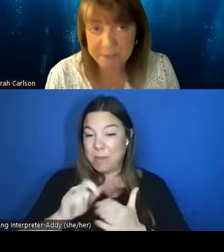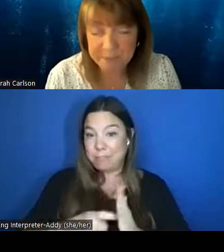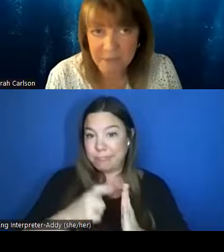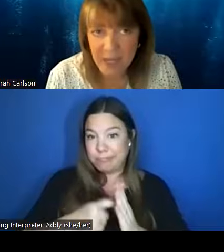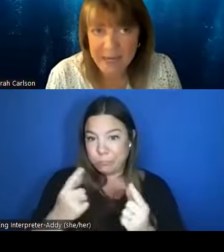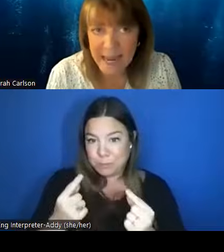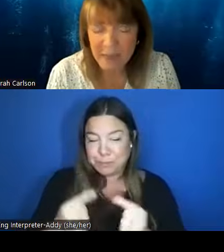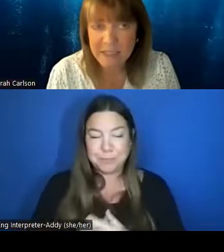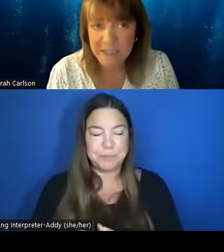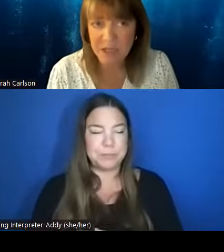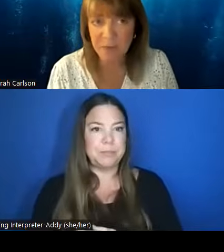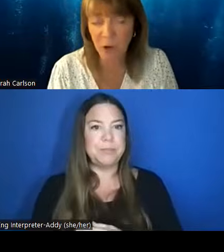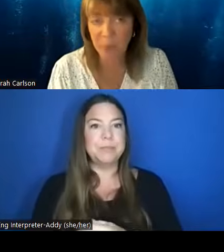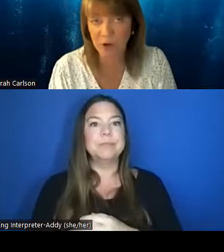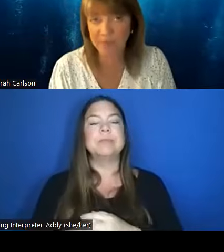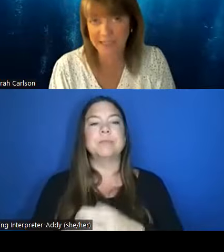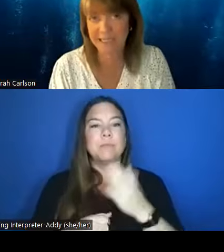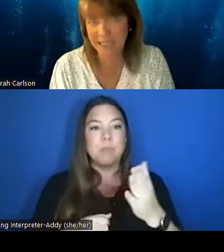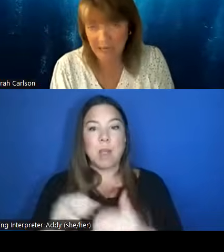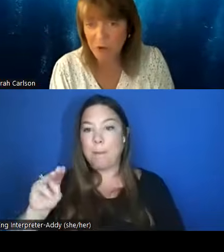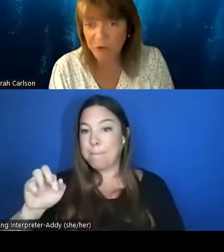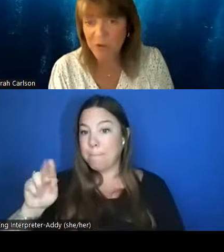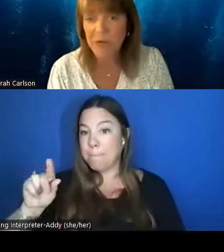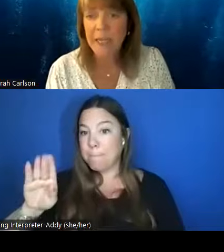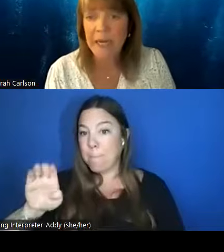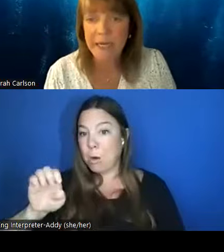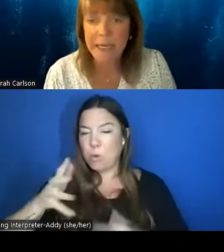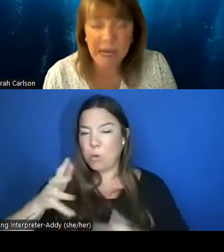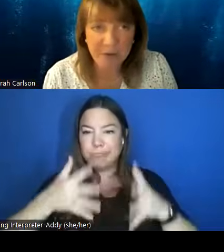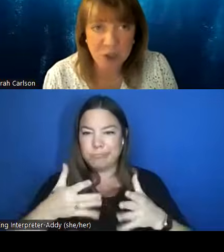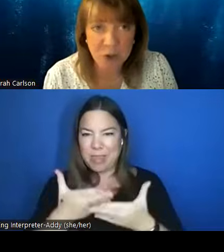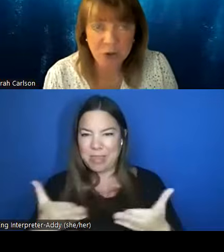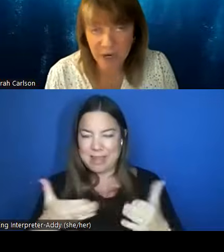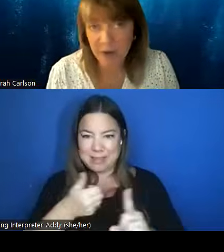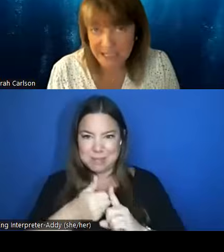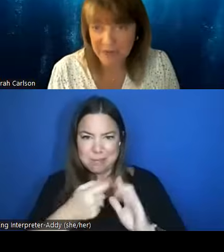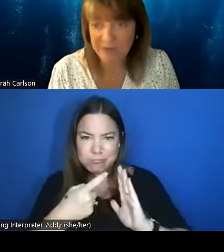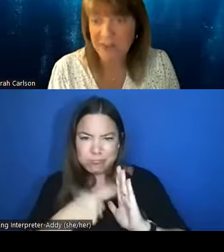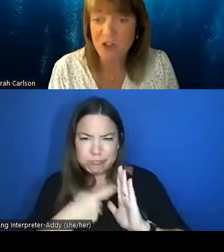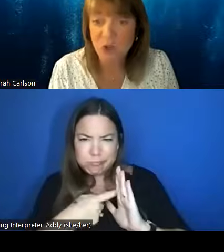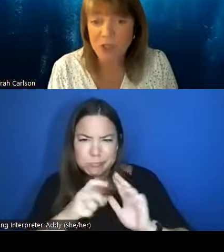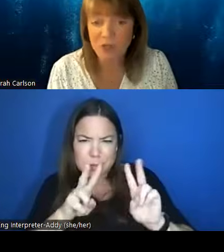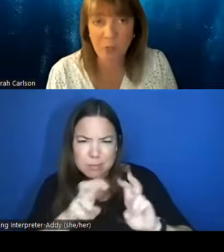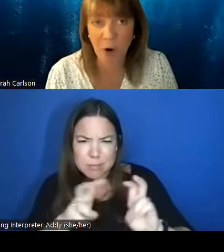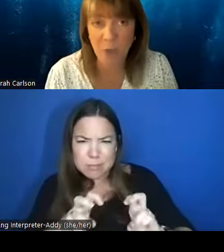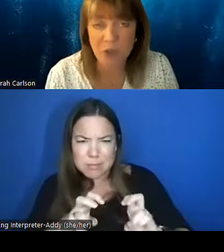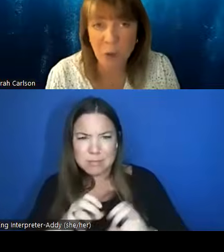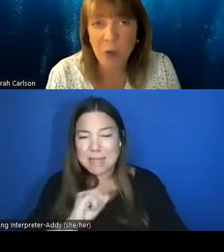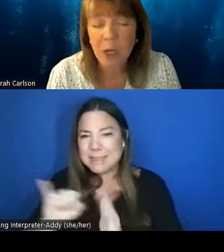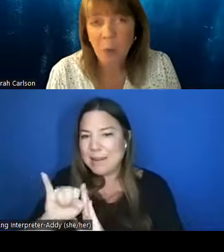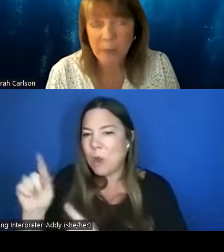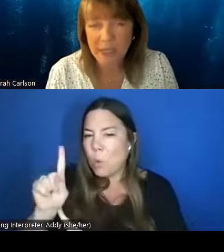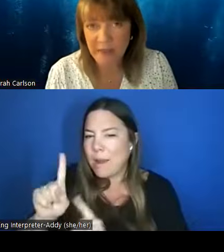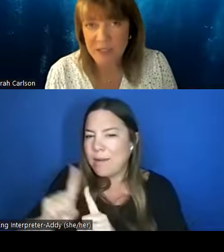was an analysis of the marble artifacts themselves in an effort to try to identify the source of the marble.